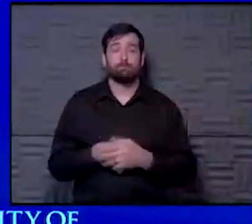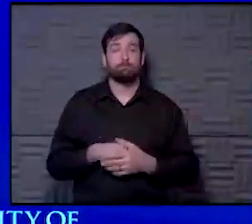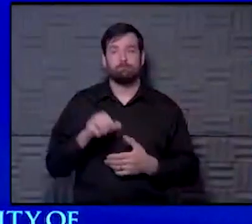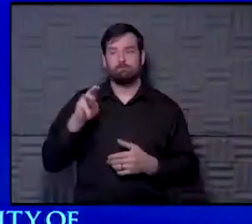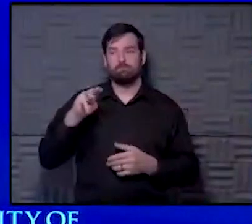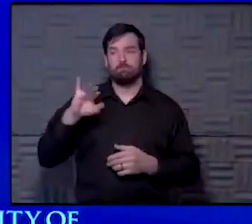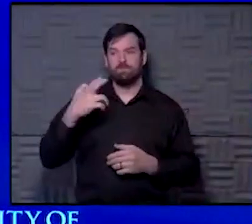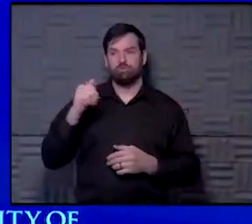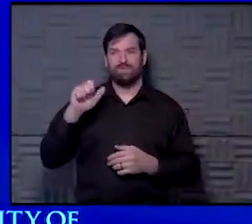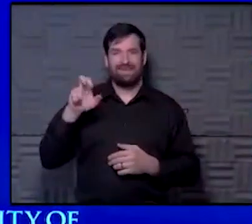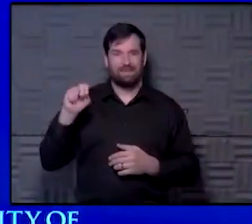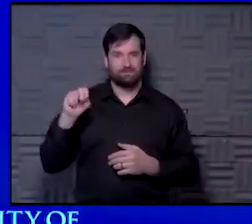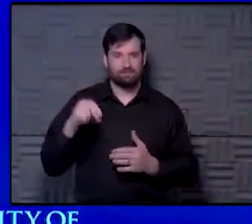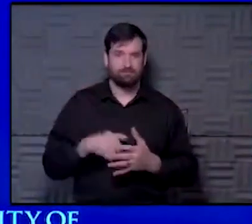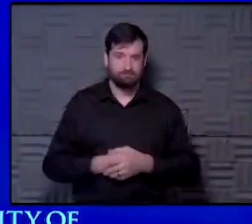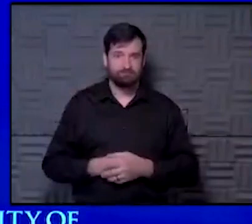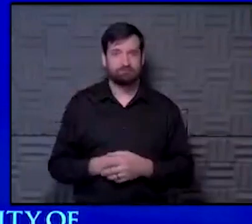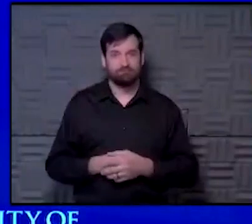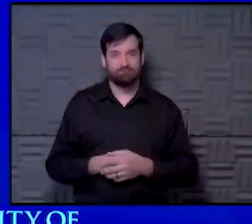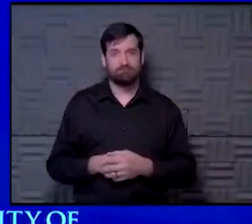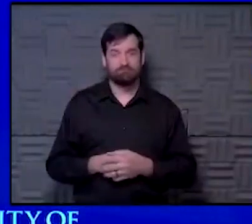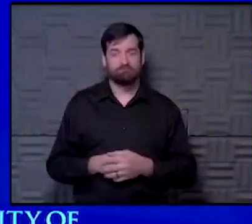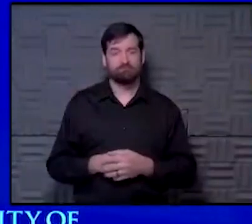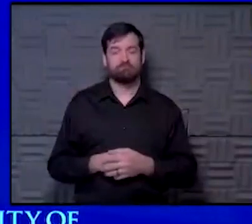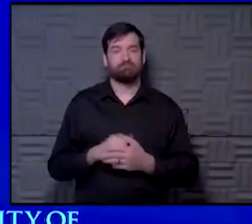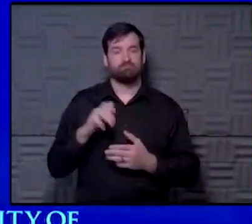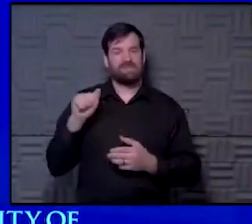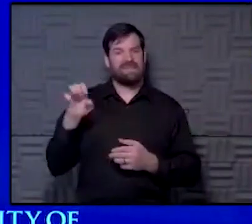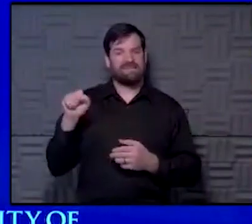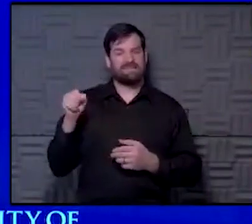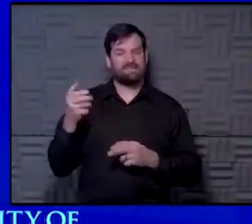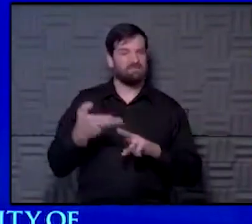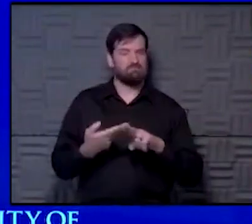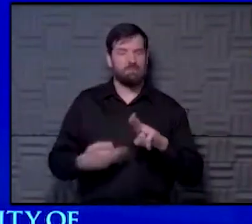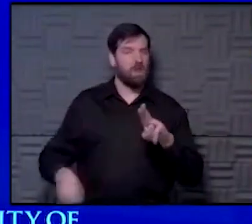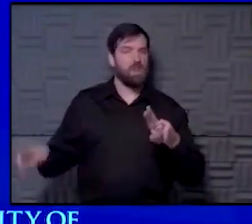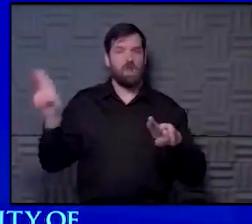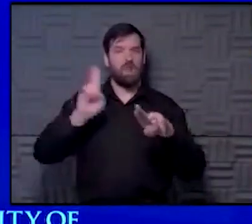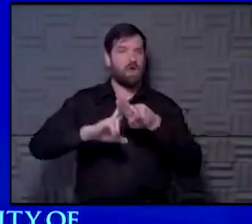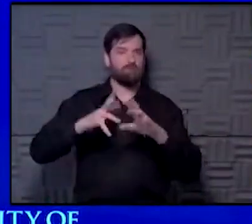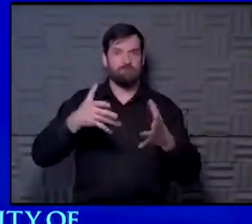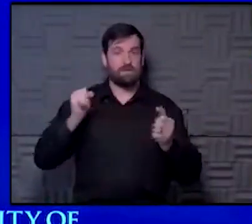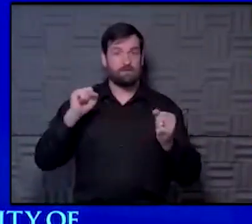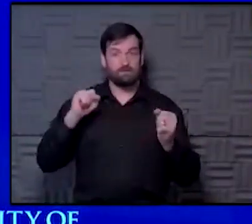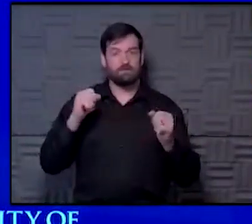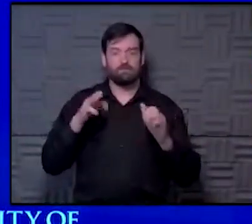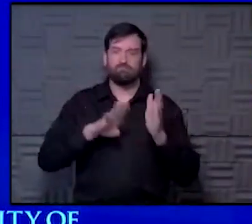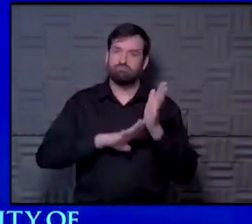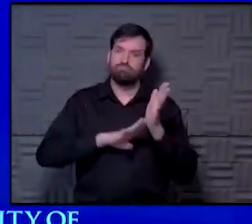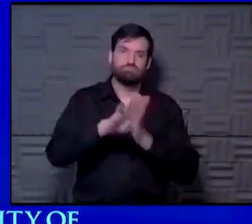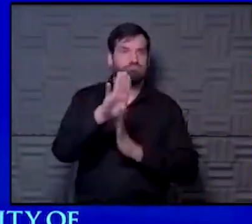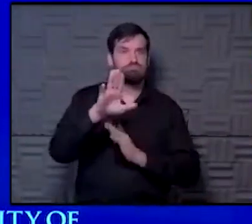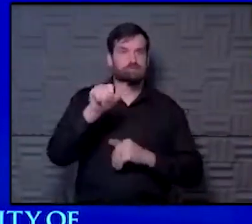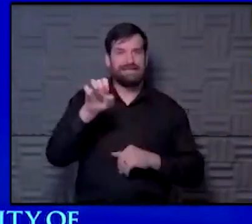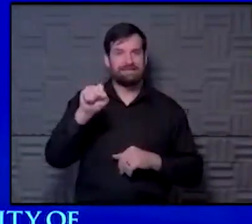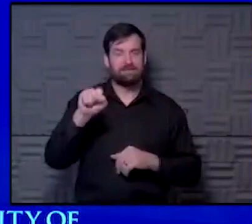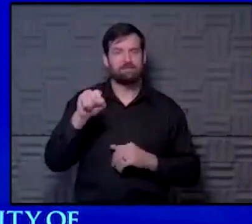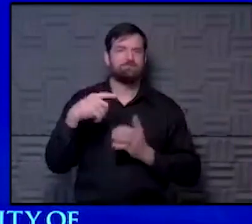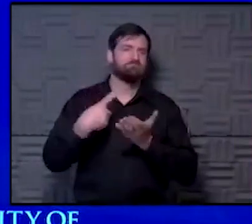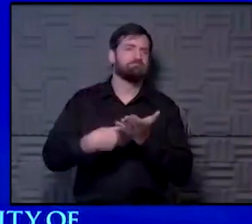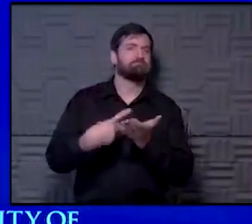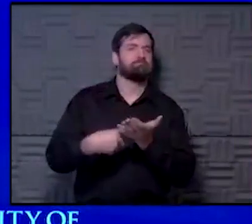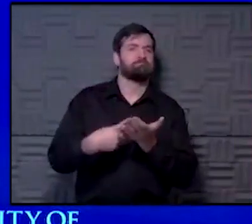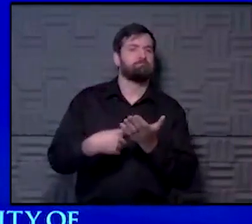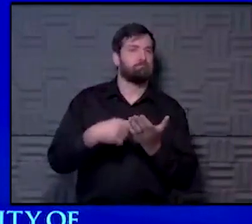Michigan. Right, so we've heard a lot about how cases are increasing rapidly in Michigan, how there's definitely a surge happening there. A lot of conversation about whether